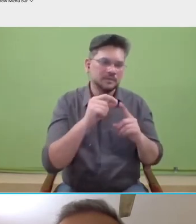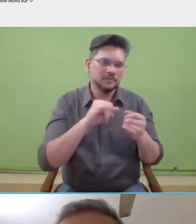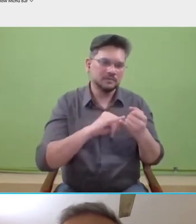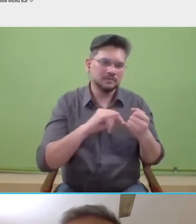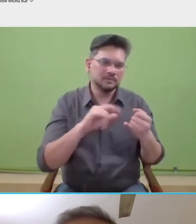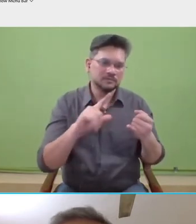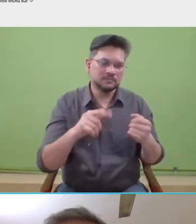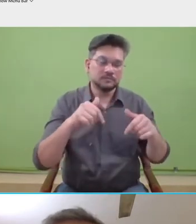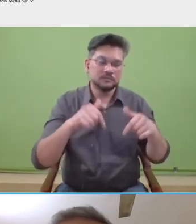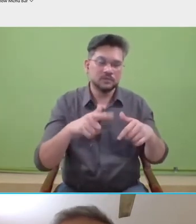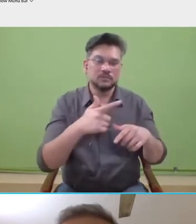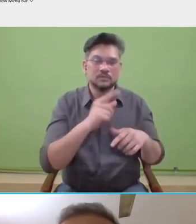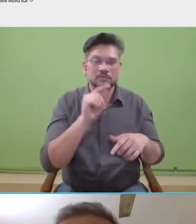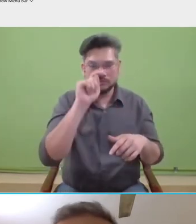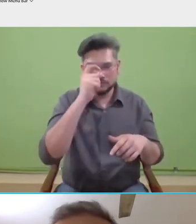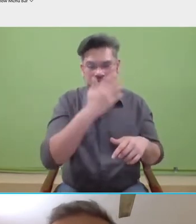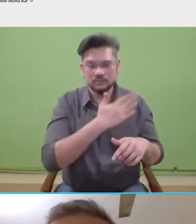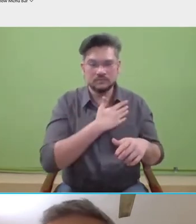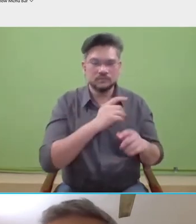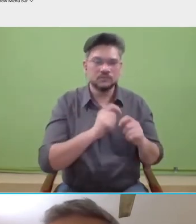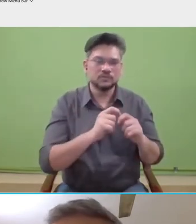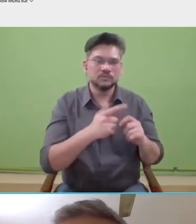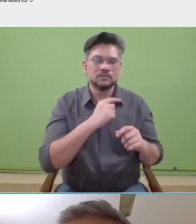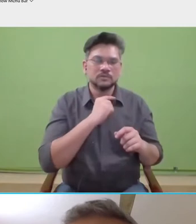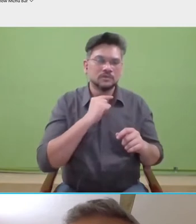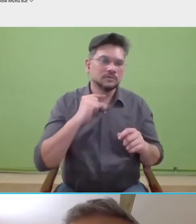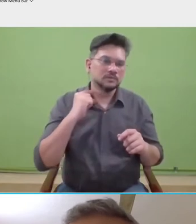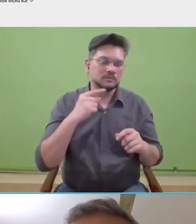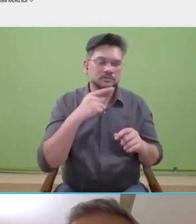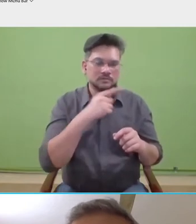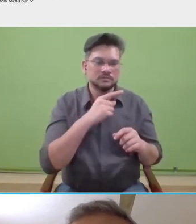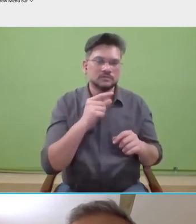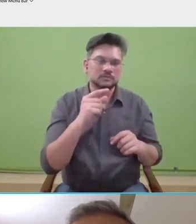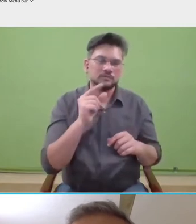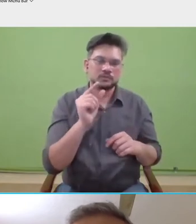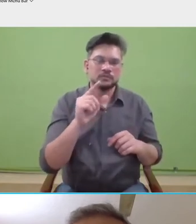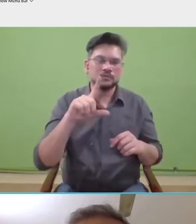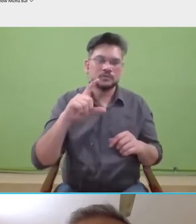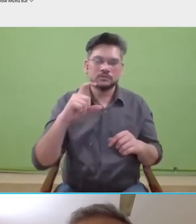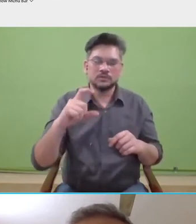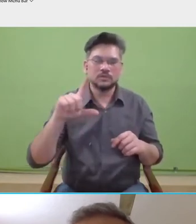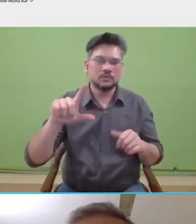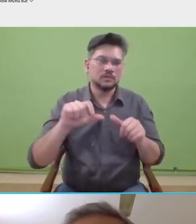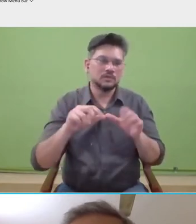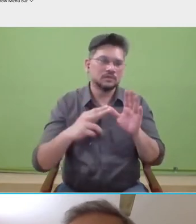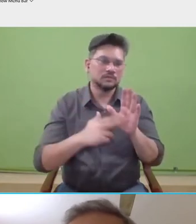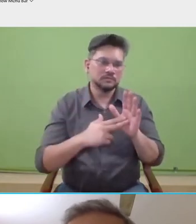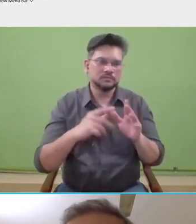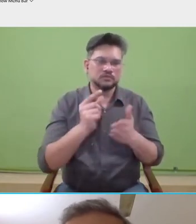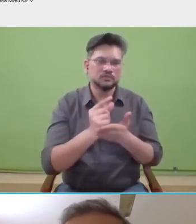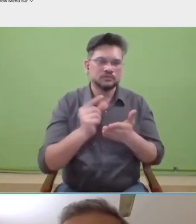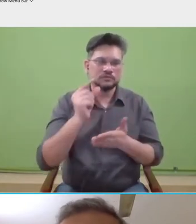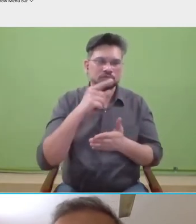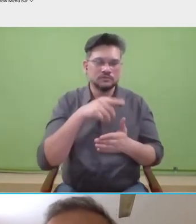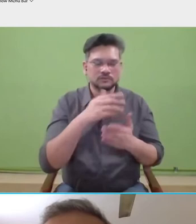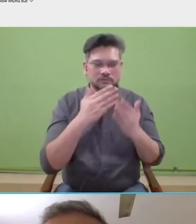earlier she was in various other countries but she's been working on